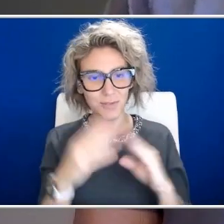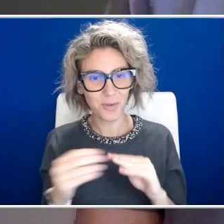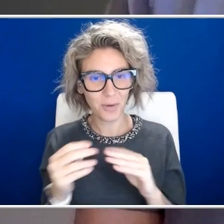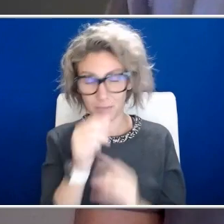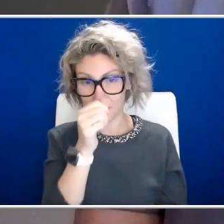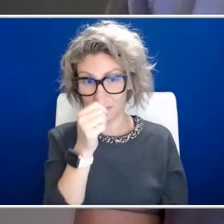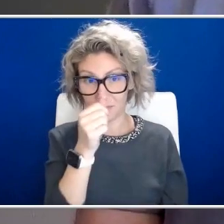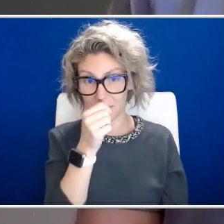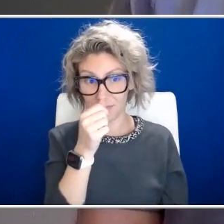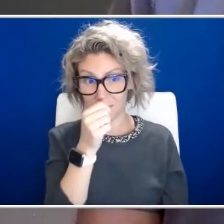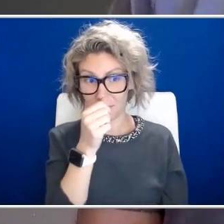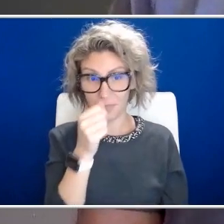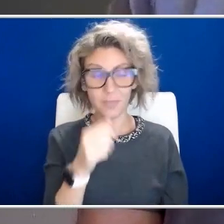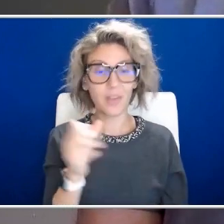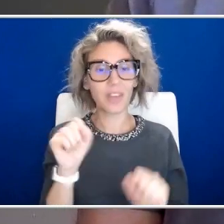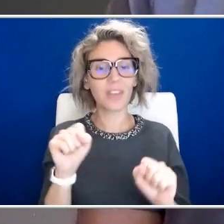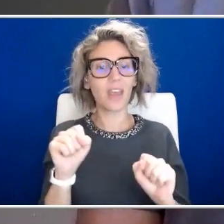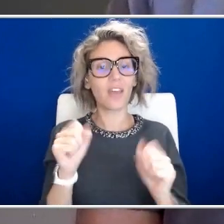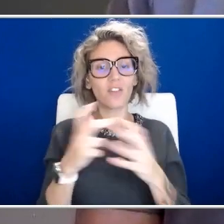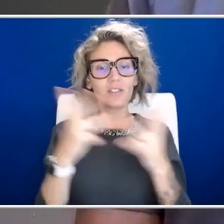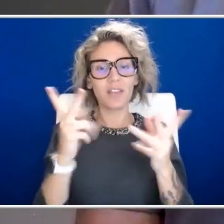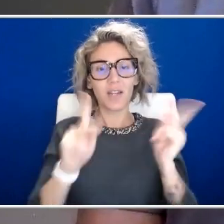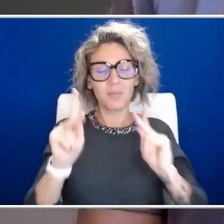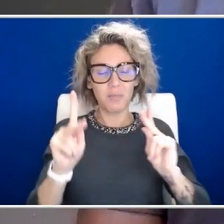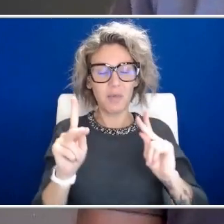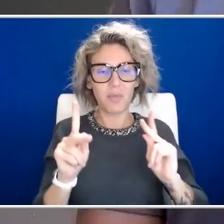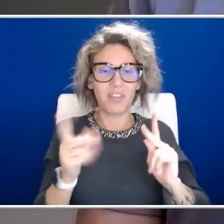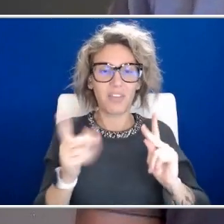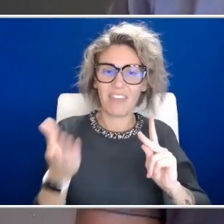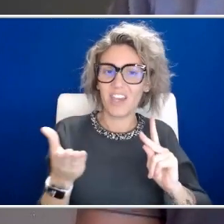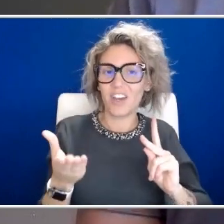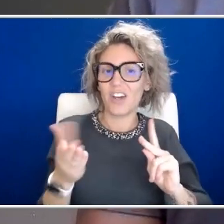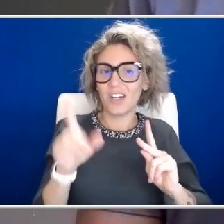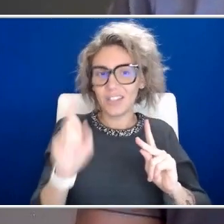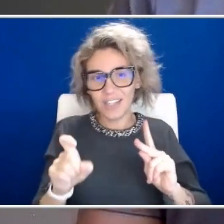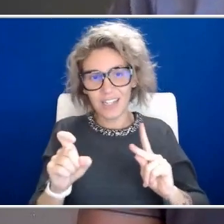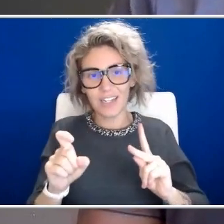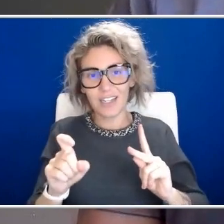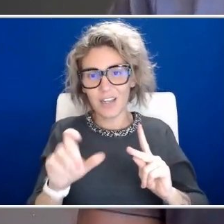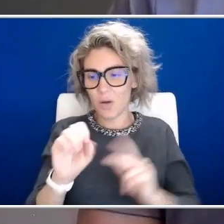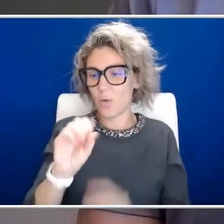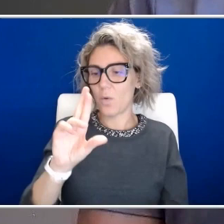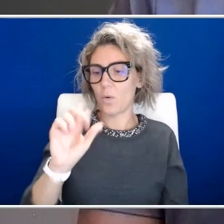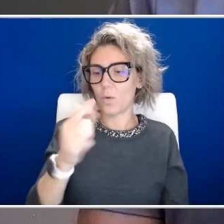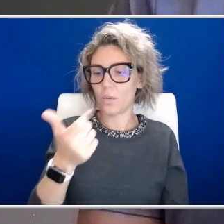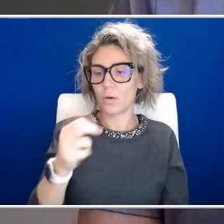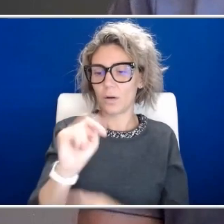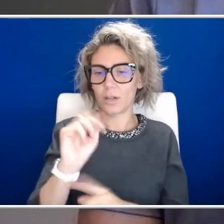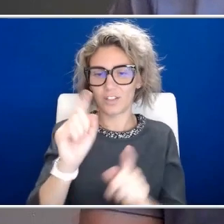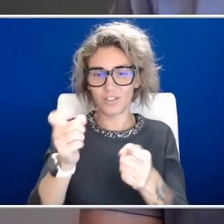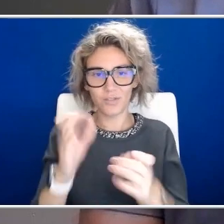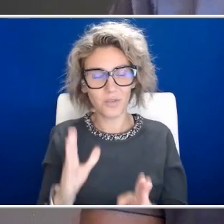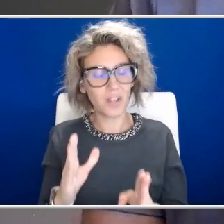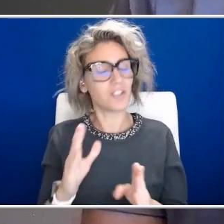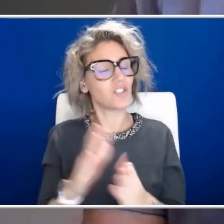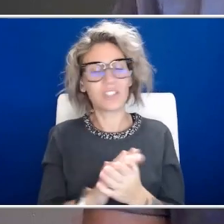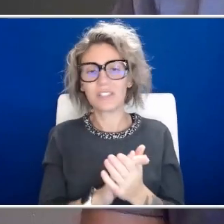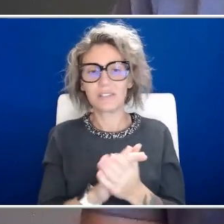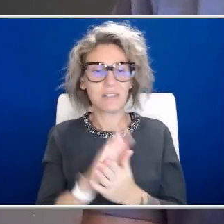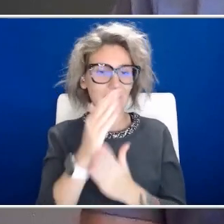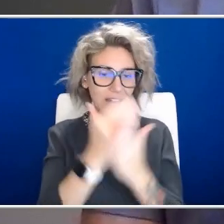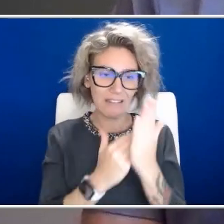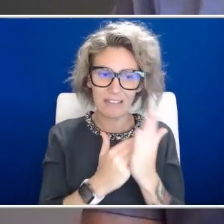Yeah, I mean, there's just a lot of people out there that are in need of organ donations, especially kidneys. I mean, the wait list is